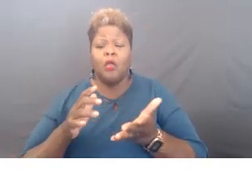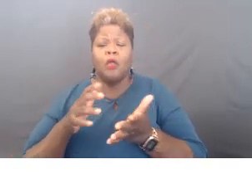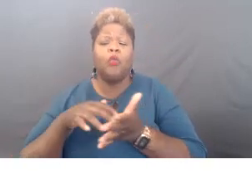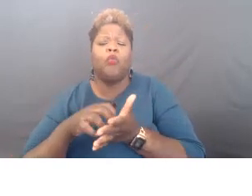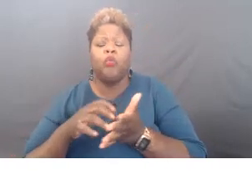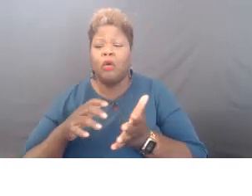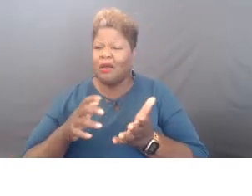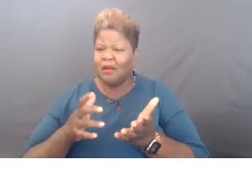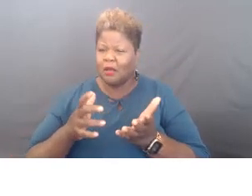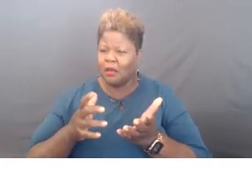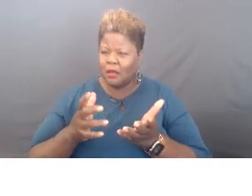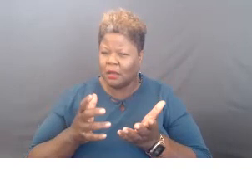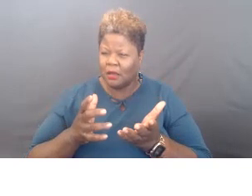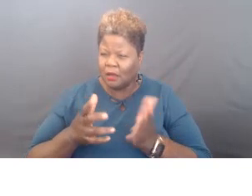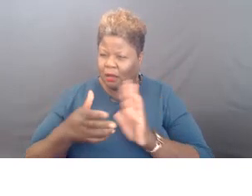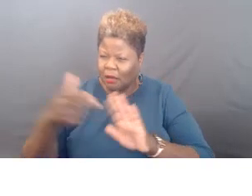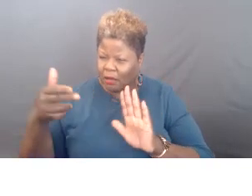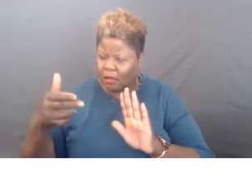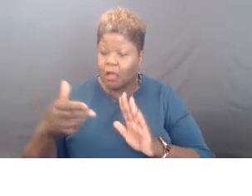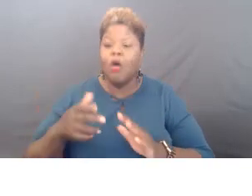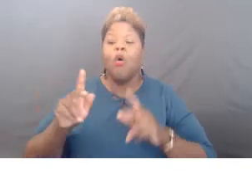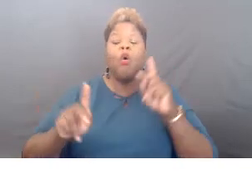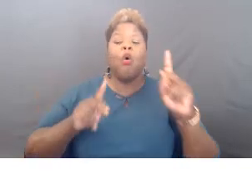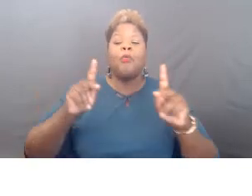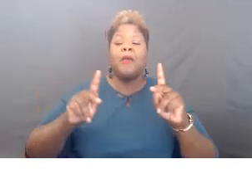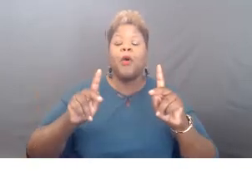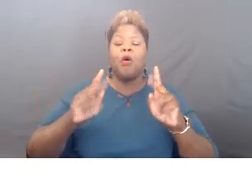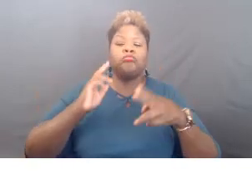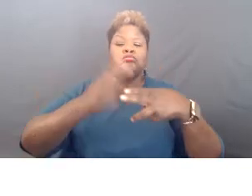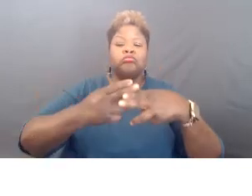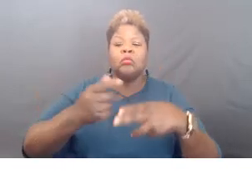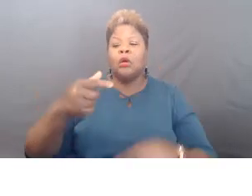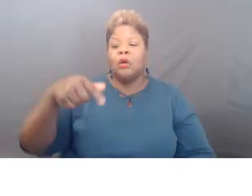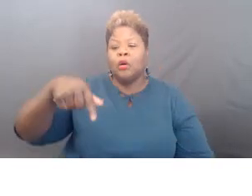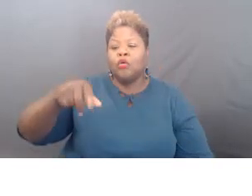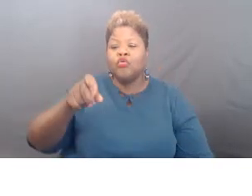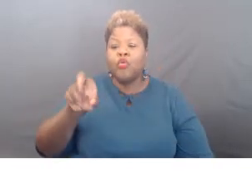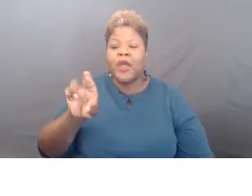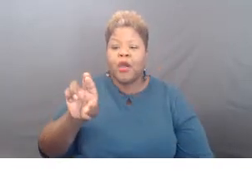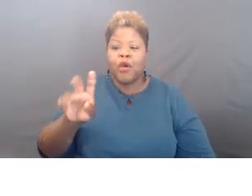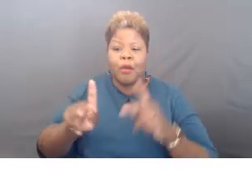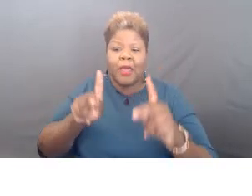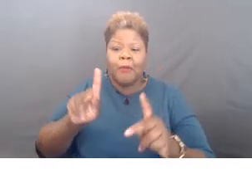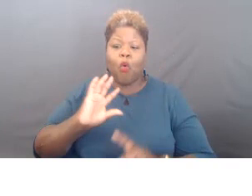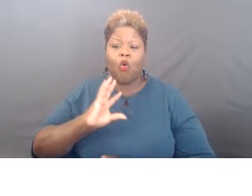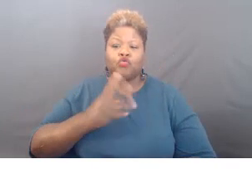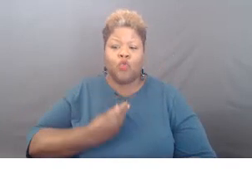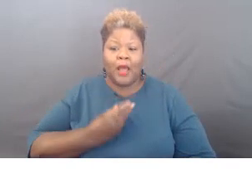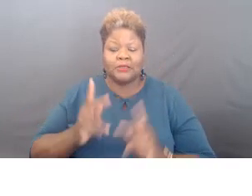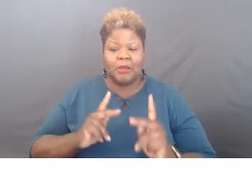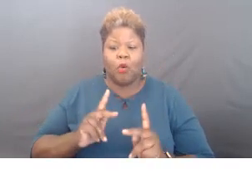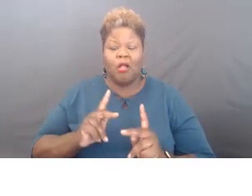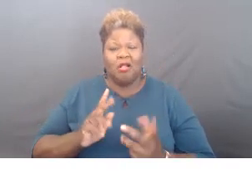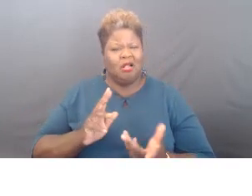about when people stereotype queer people and trans people as sick, that they're desiring to treat